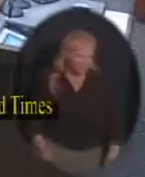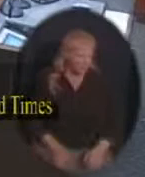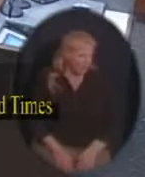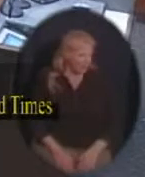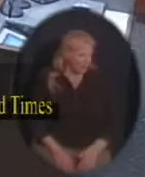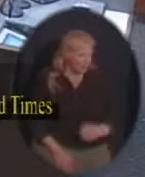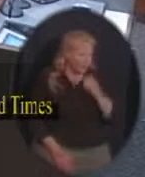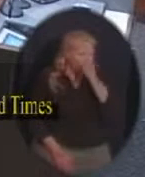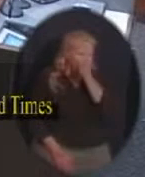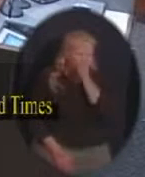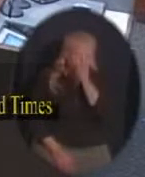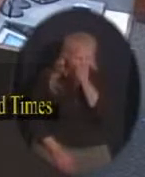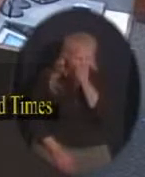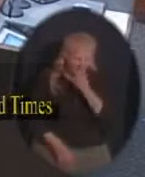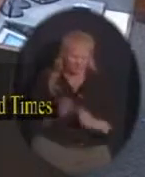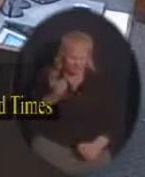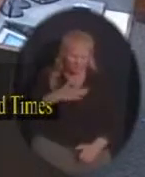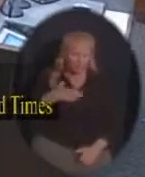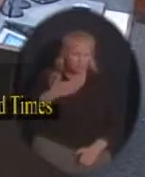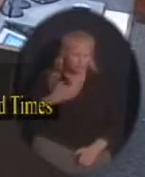like Mr. Diener to make some comments.